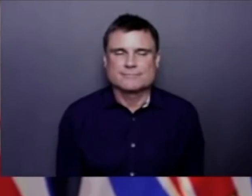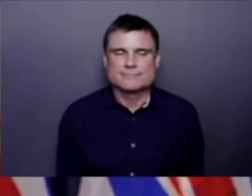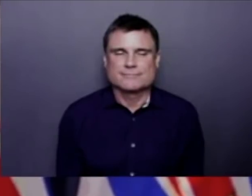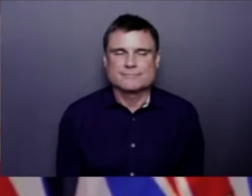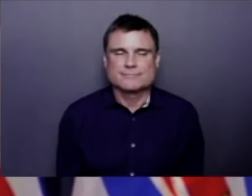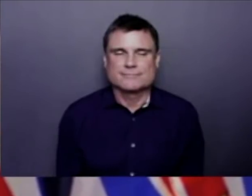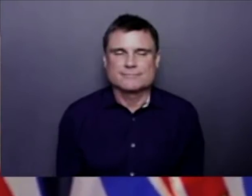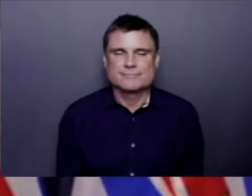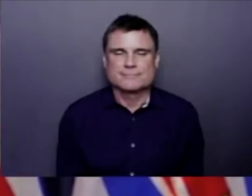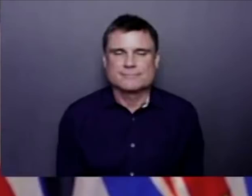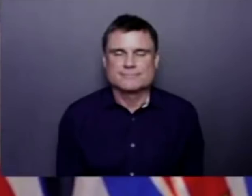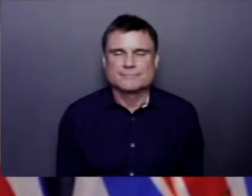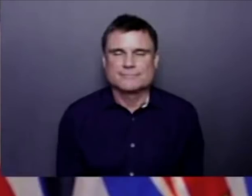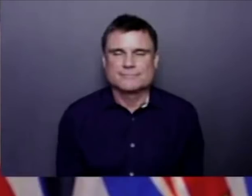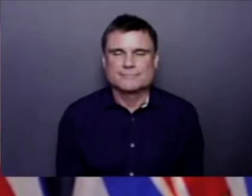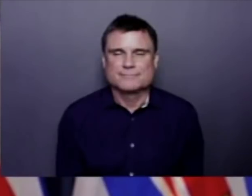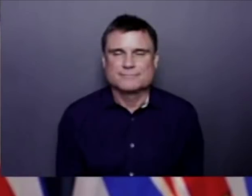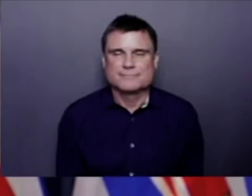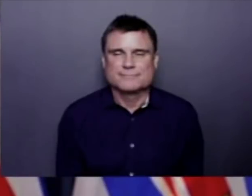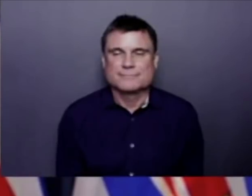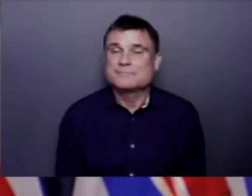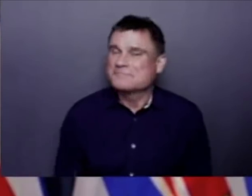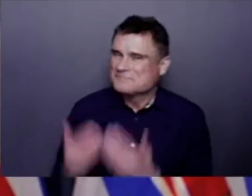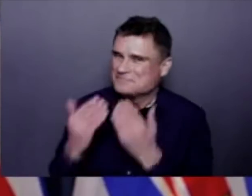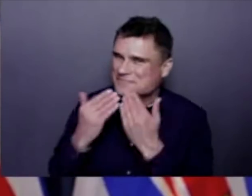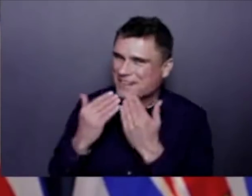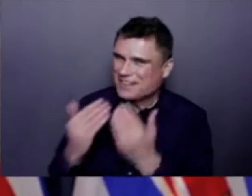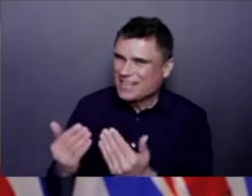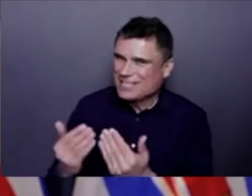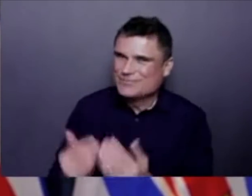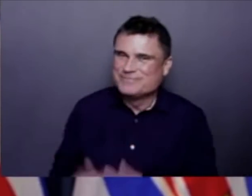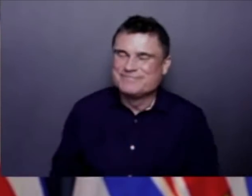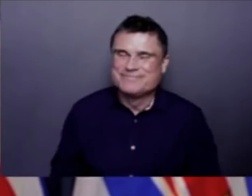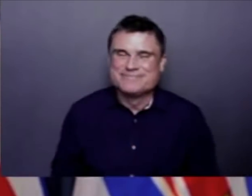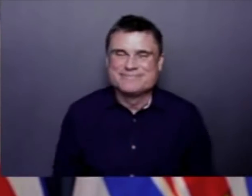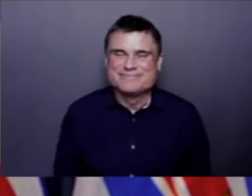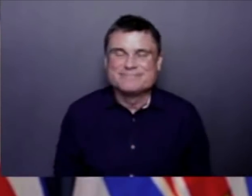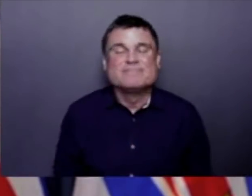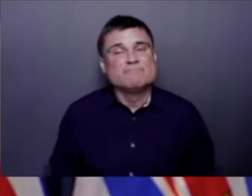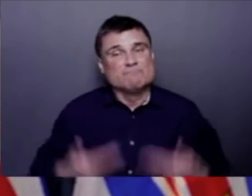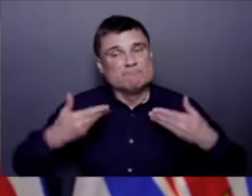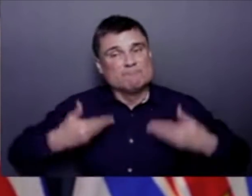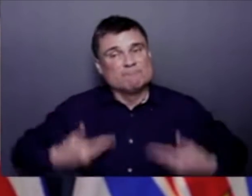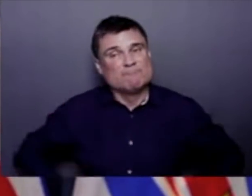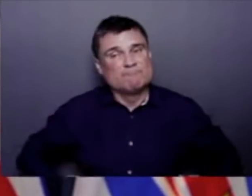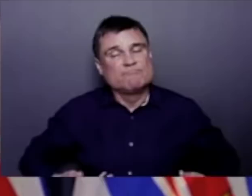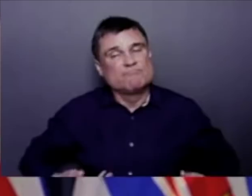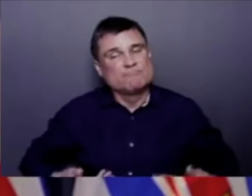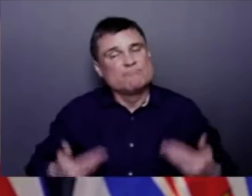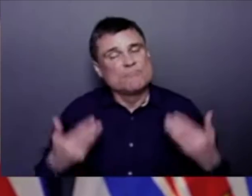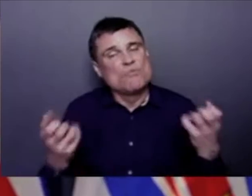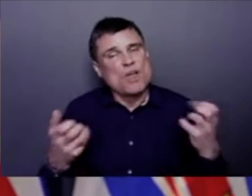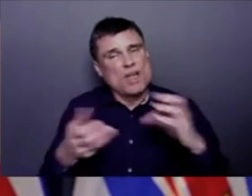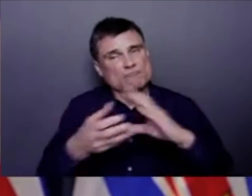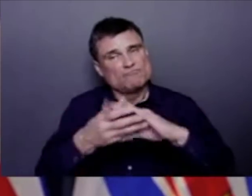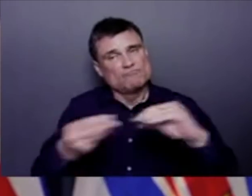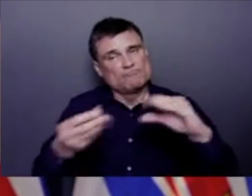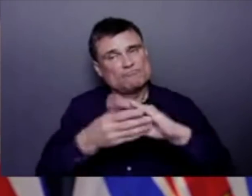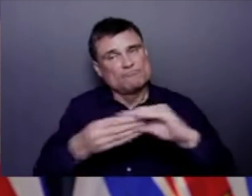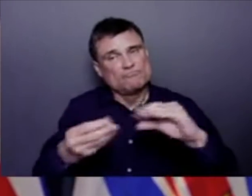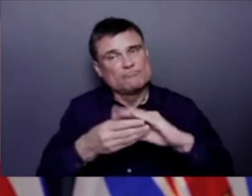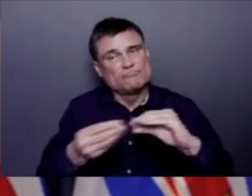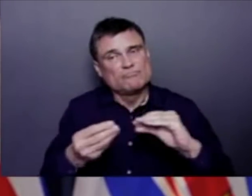Thank you very much, Dr. Henry, and I want to start by reflecting a 5-day report, of